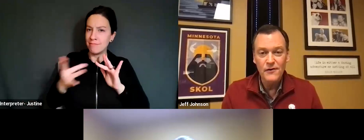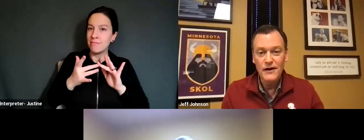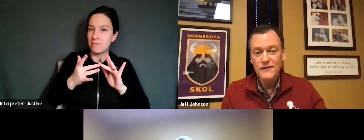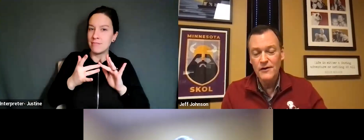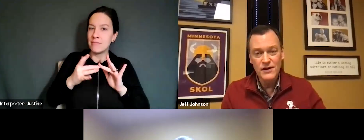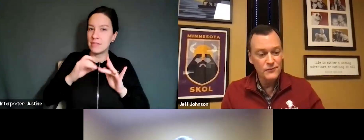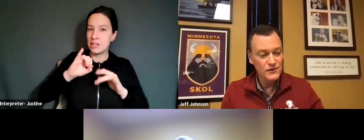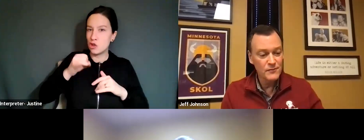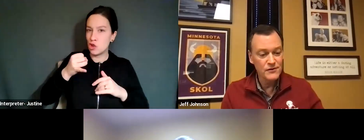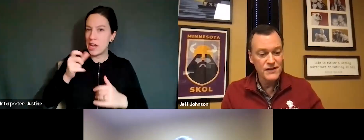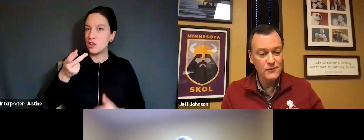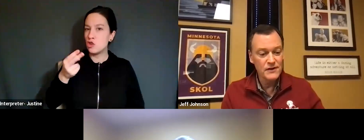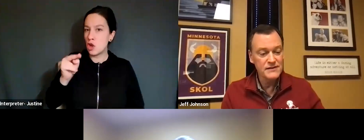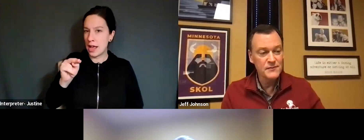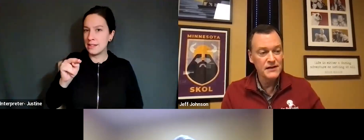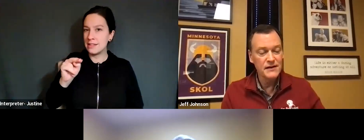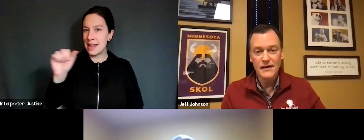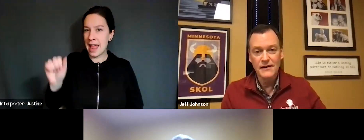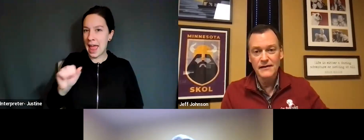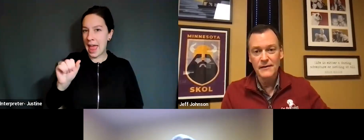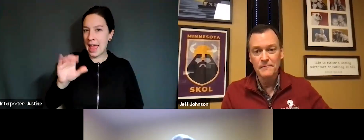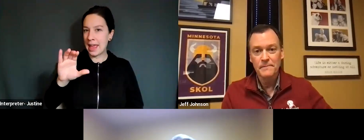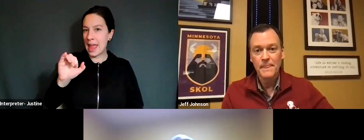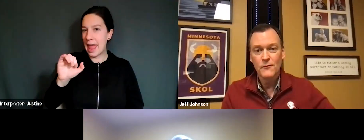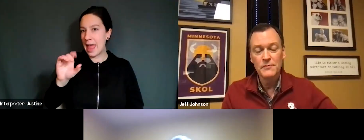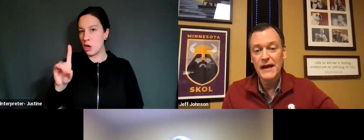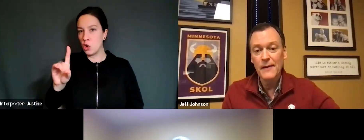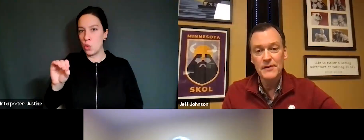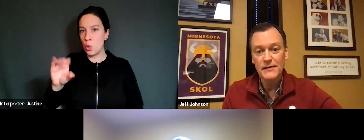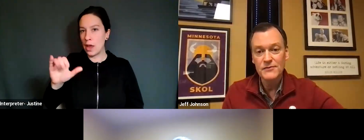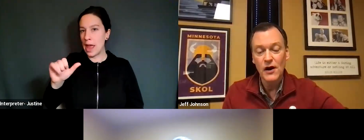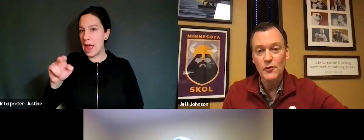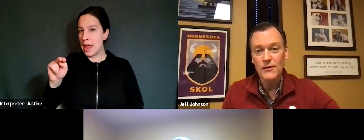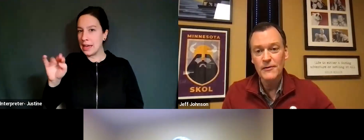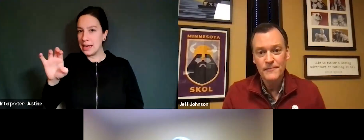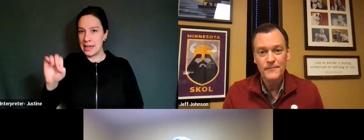jjohnson@candocanines.org or any of our general numbers, that will get to me, and we'd be